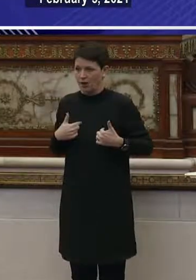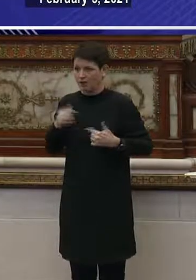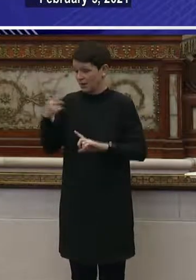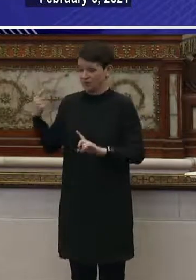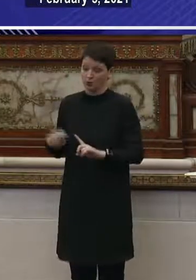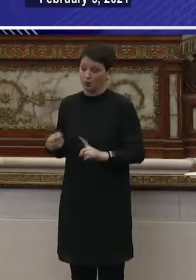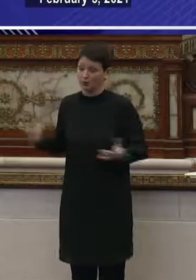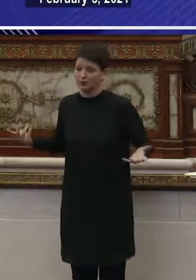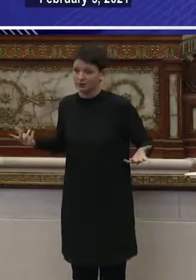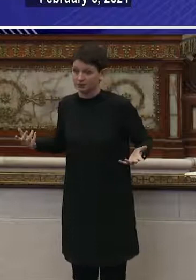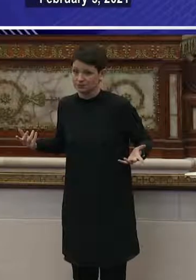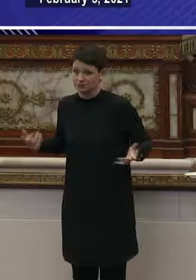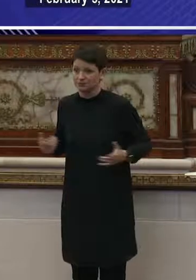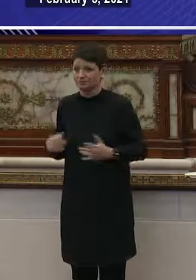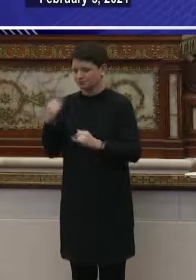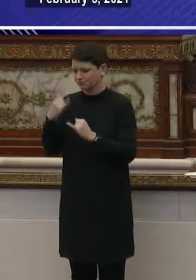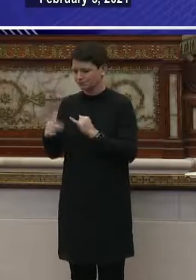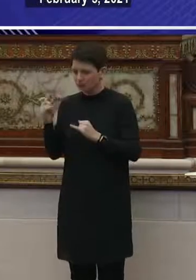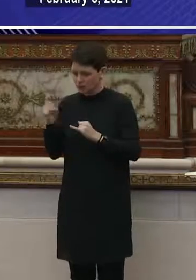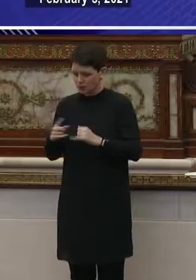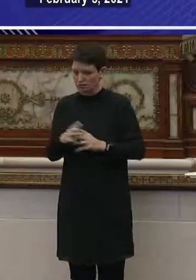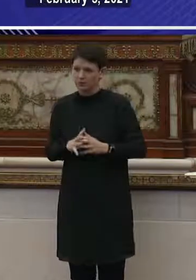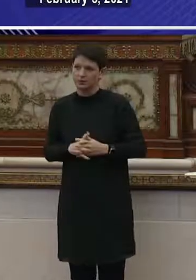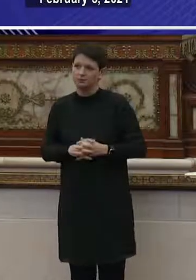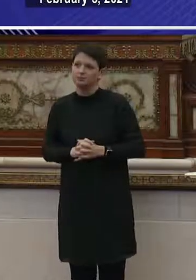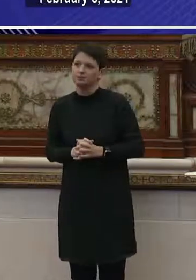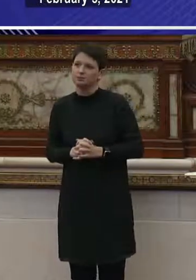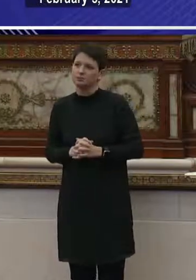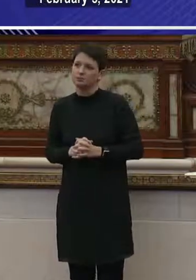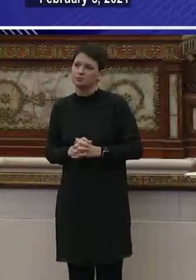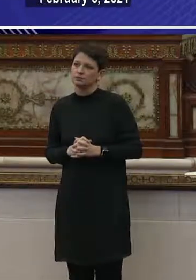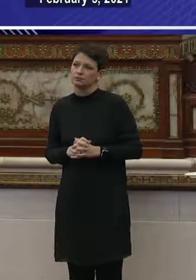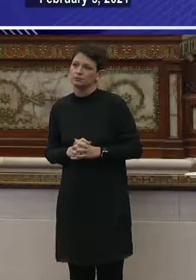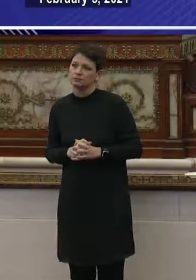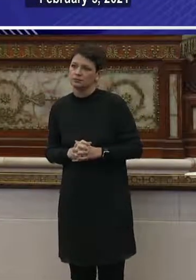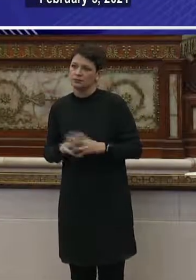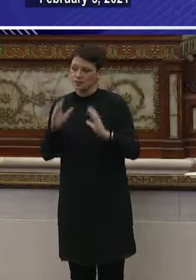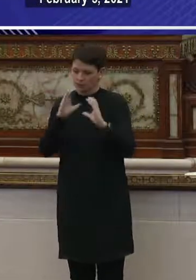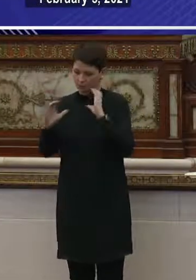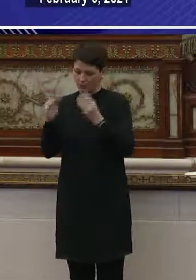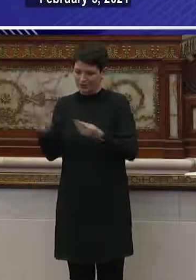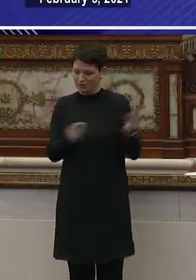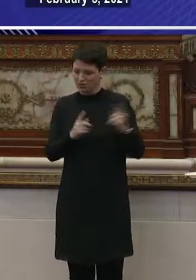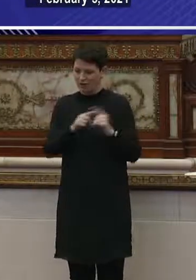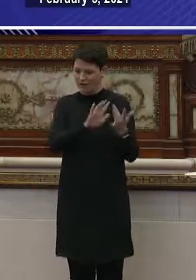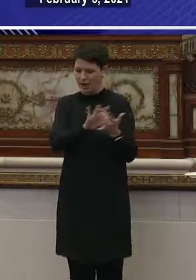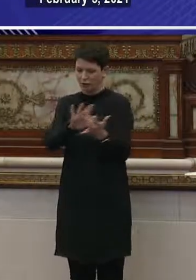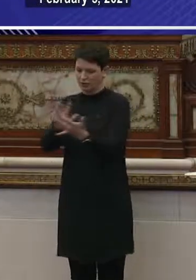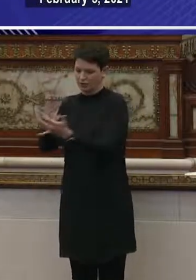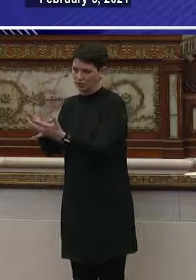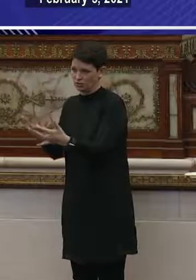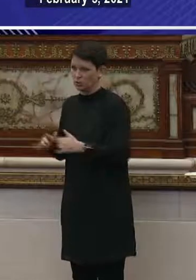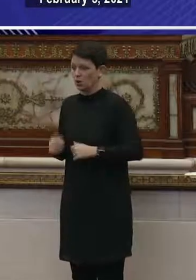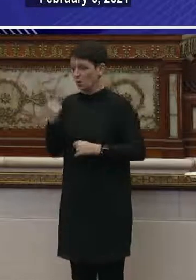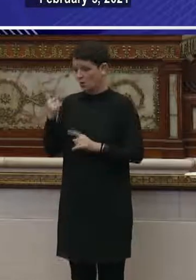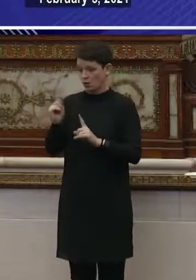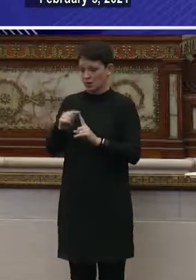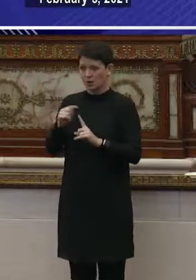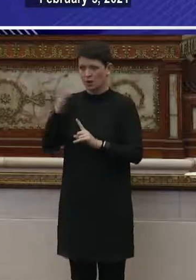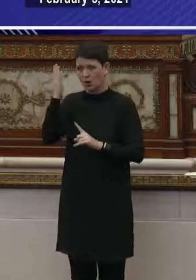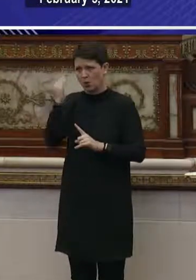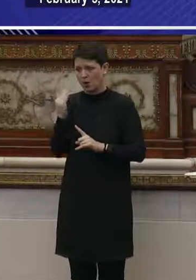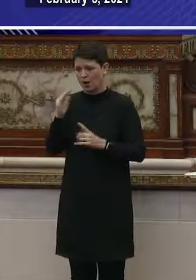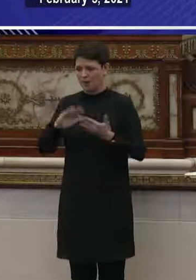bottom line. My last question are about communications and outreach. And one of them is why